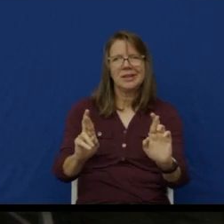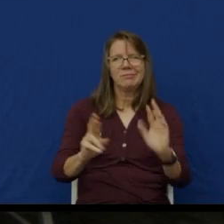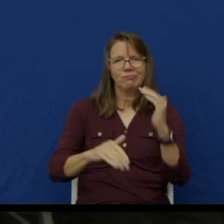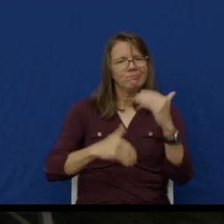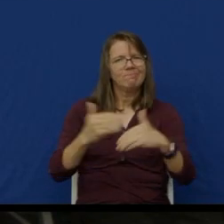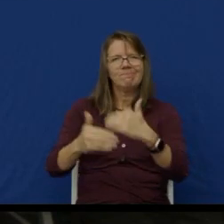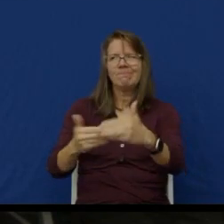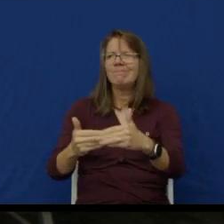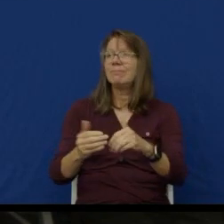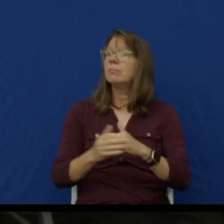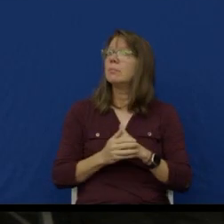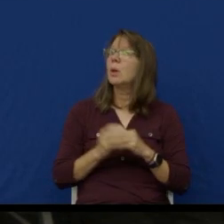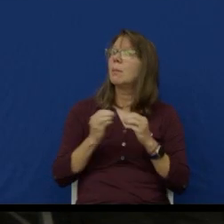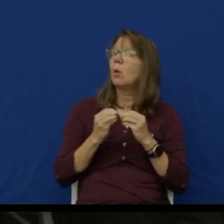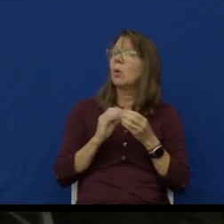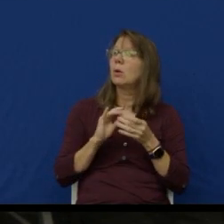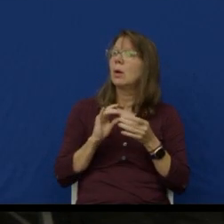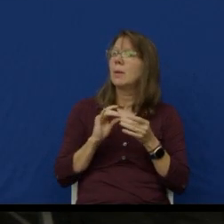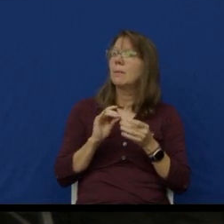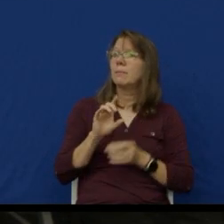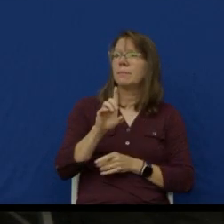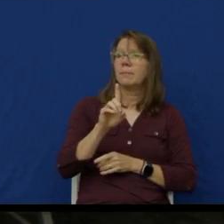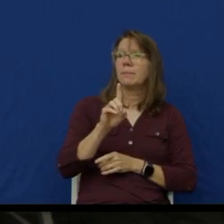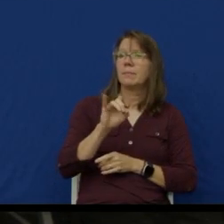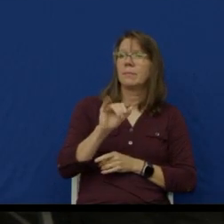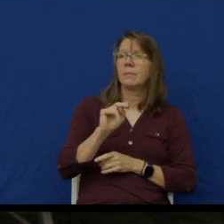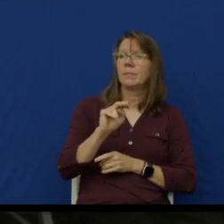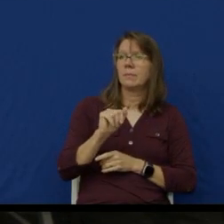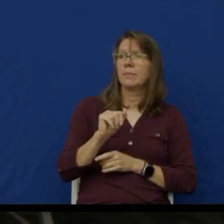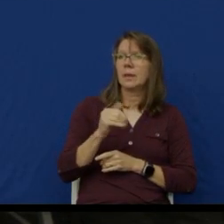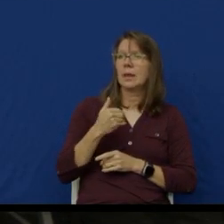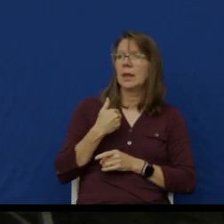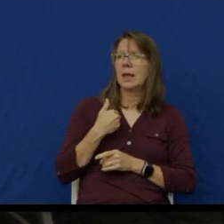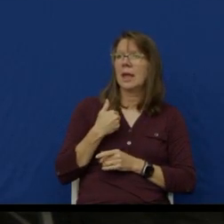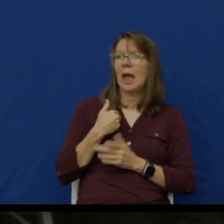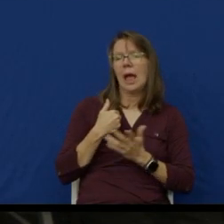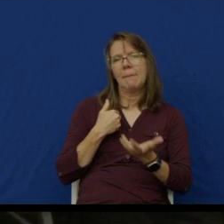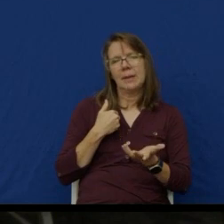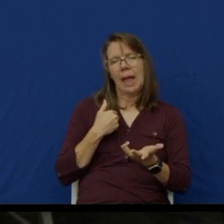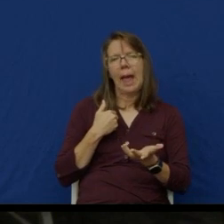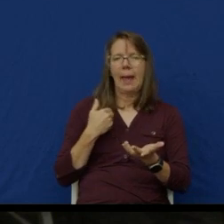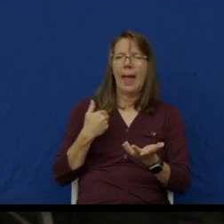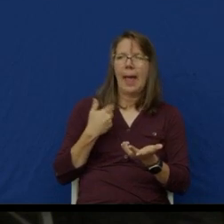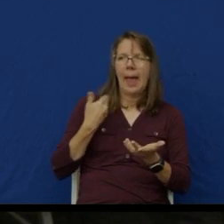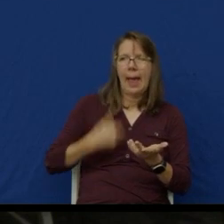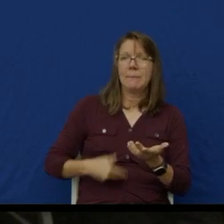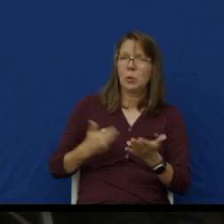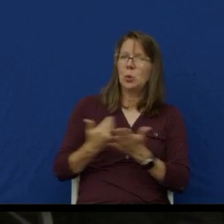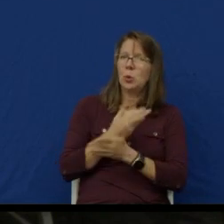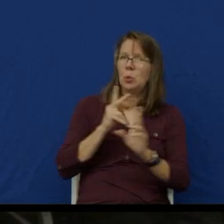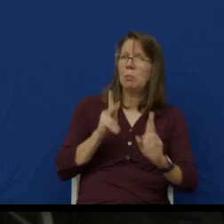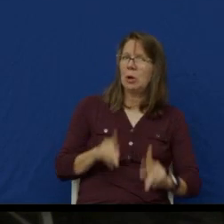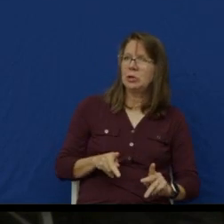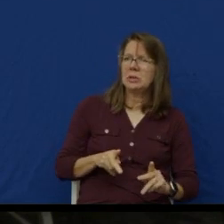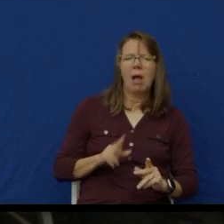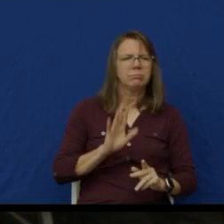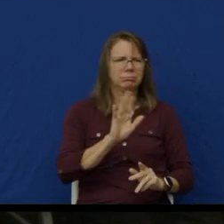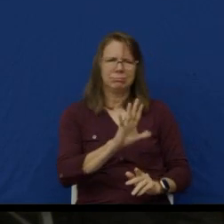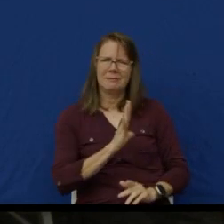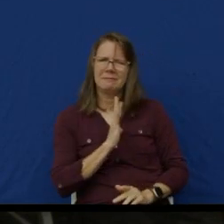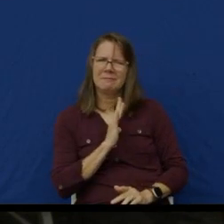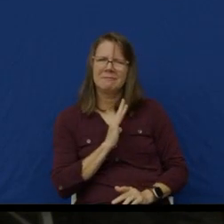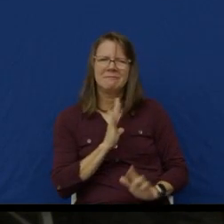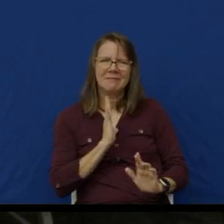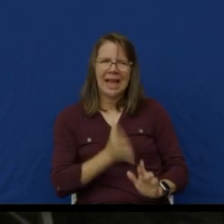Other comments? Yeah, I have and I'm going to play I'm a new person on the block card. Do it. So keep that in